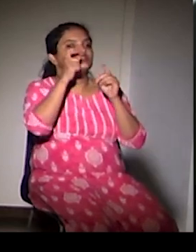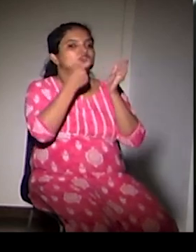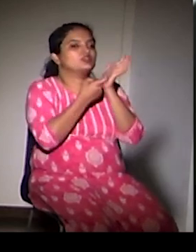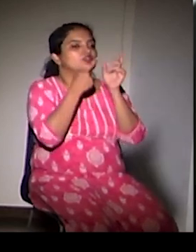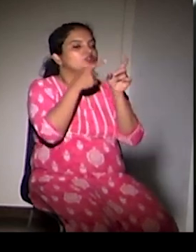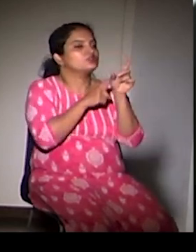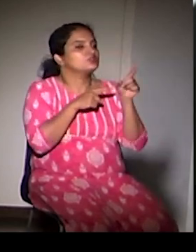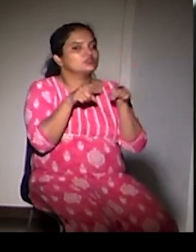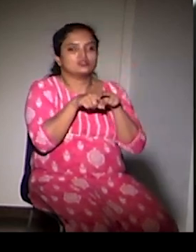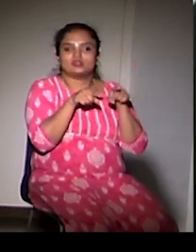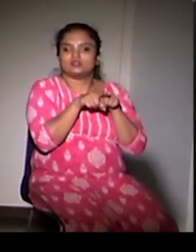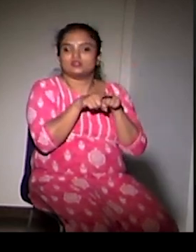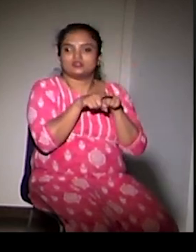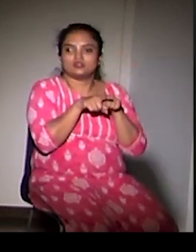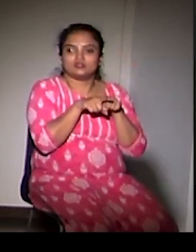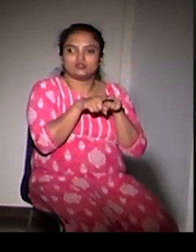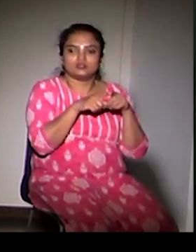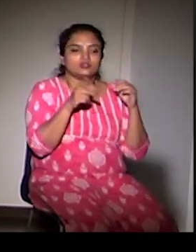And you get